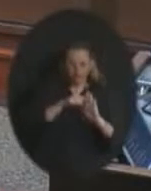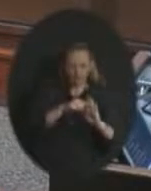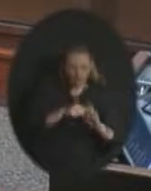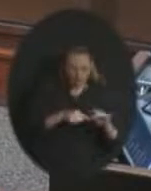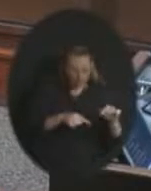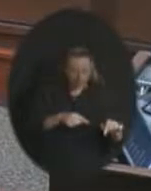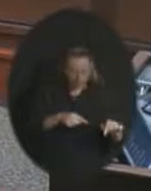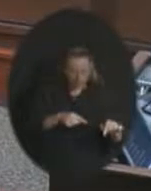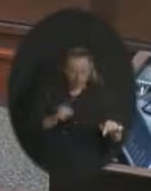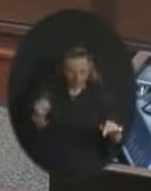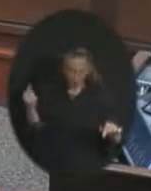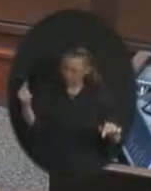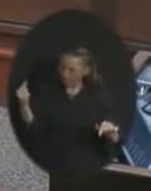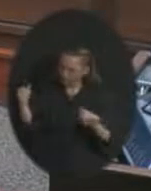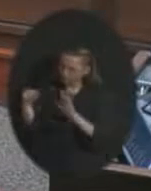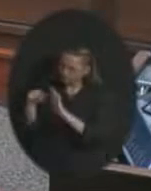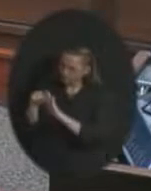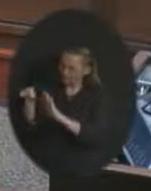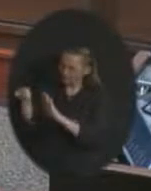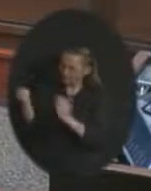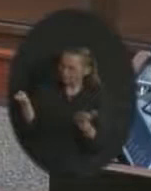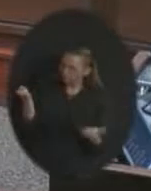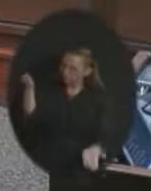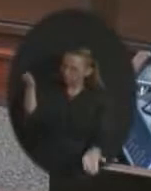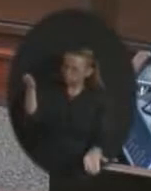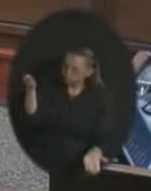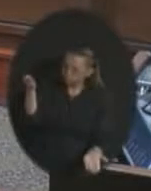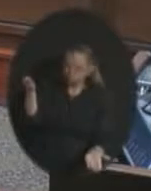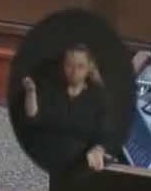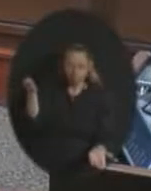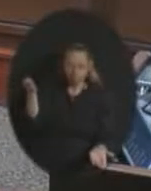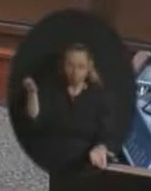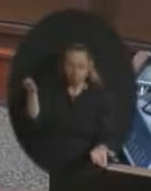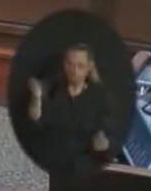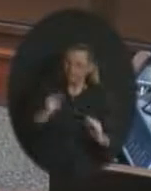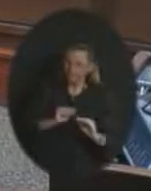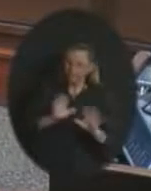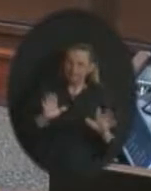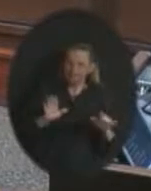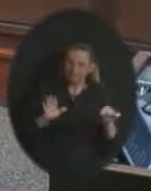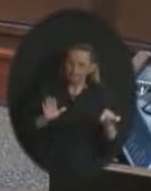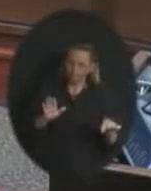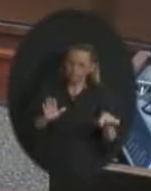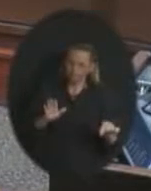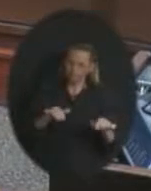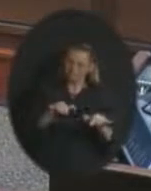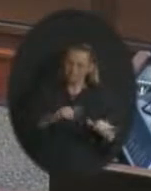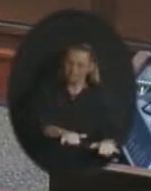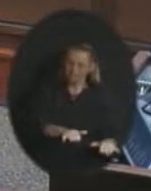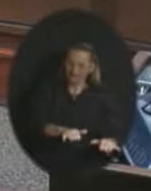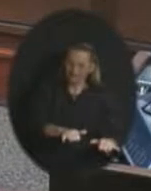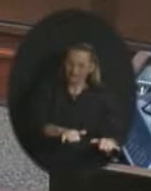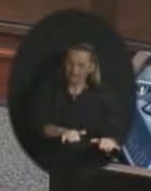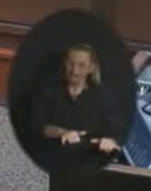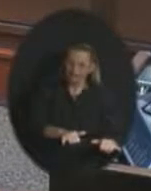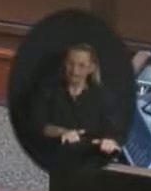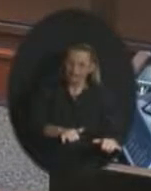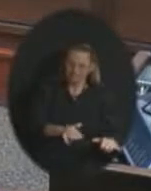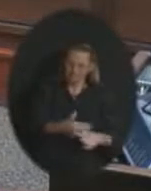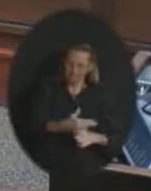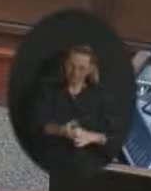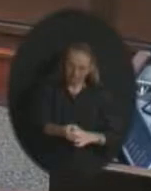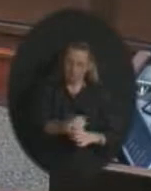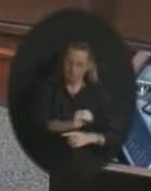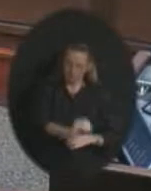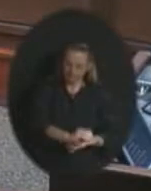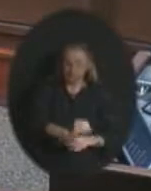versus the negative, I think to me it becomes pretty clear that staying home is a best